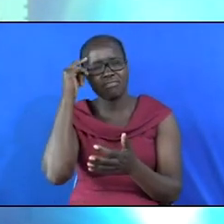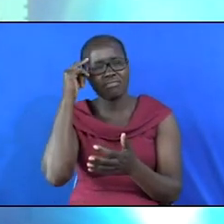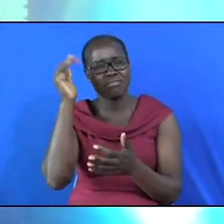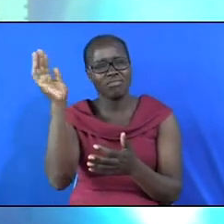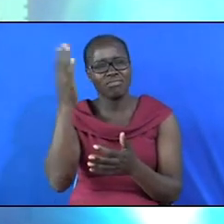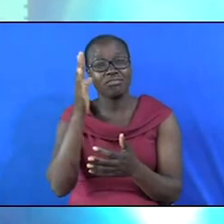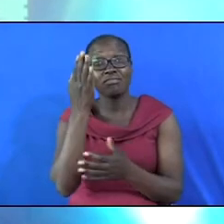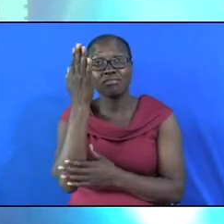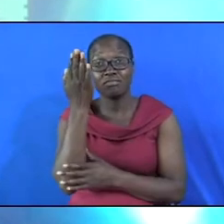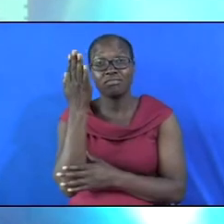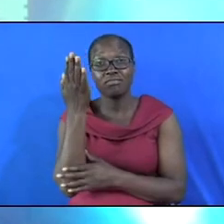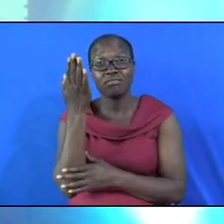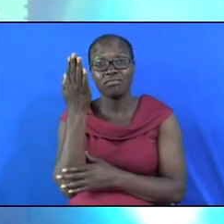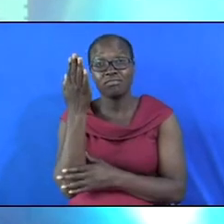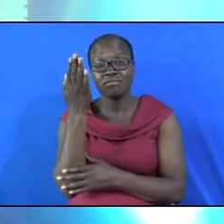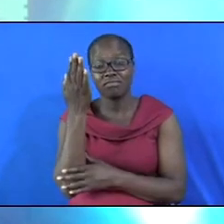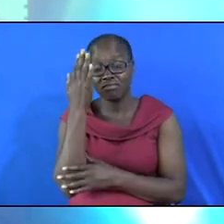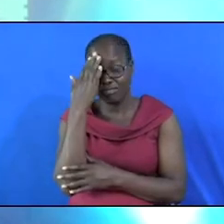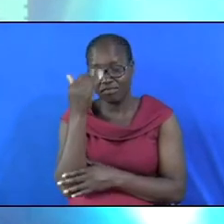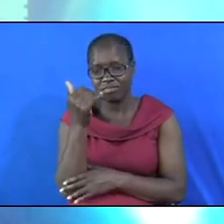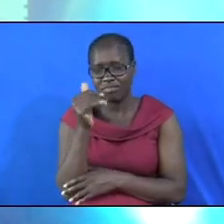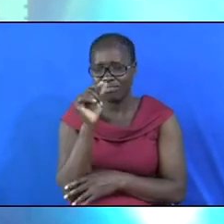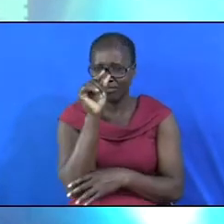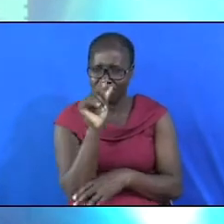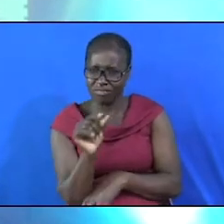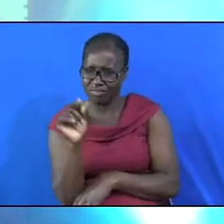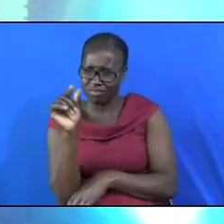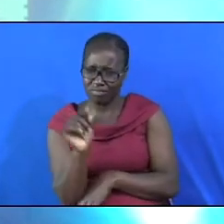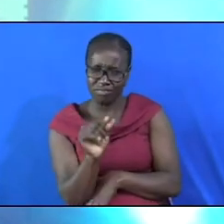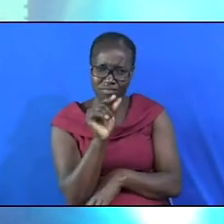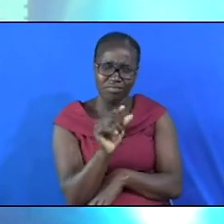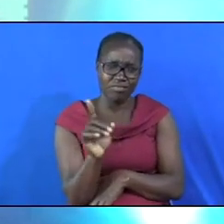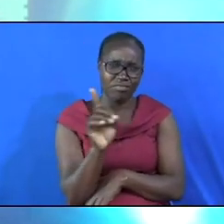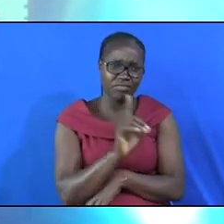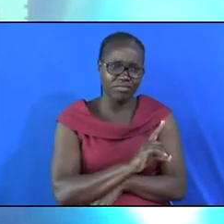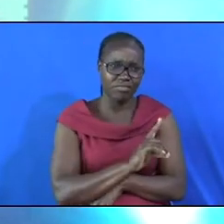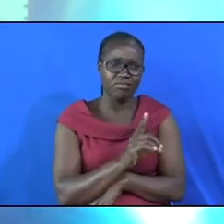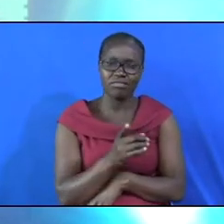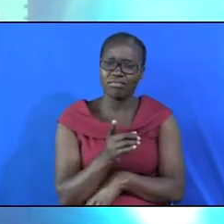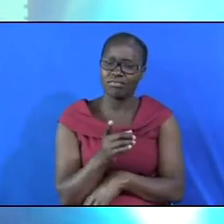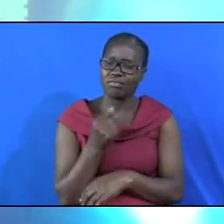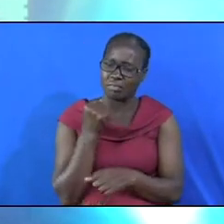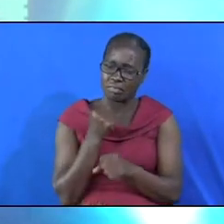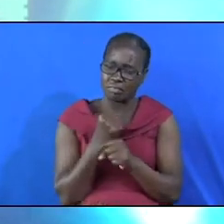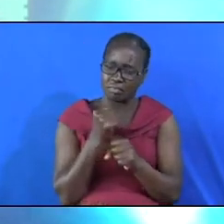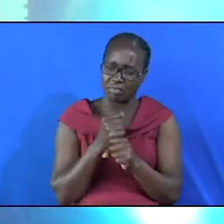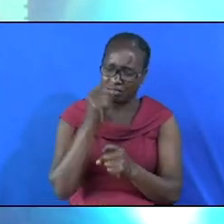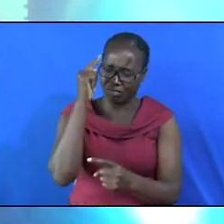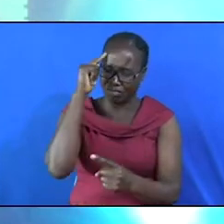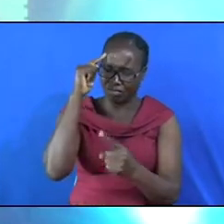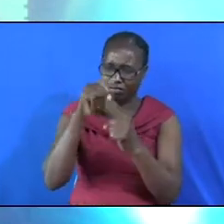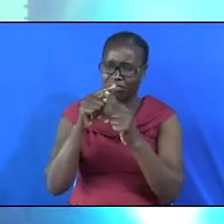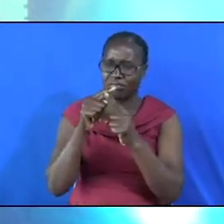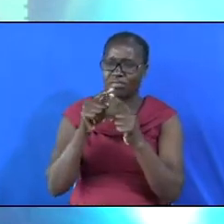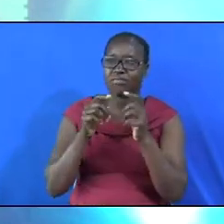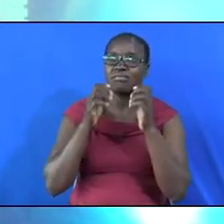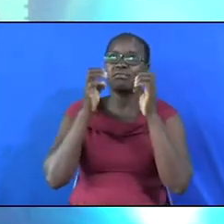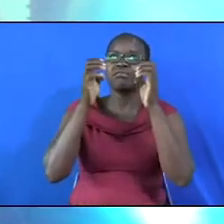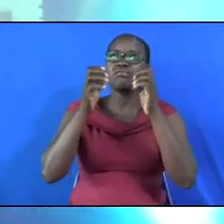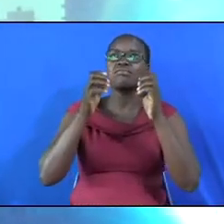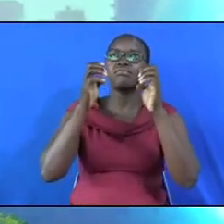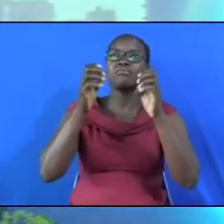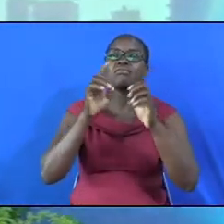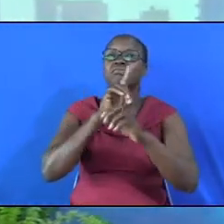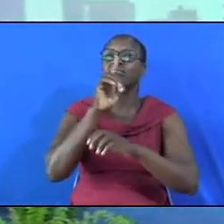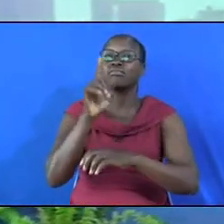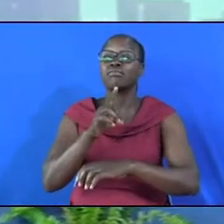will never be there. Why? Because each and every day they are working towards eternity. The question is, will